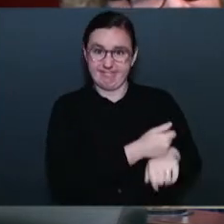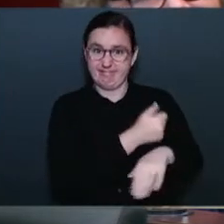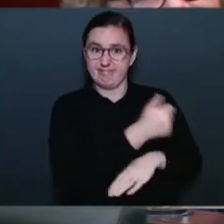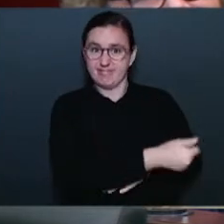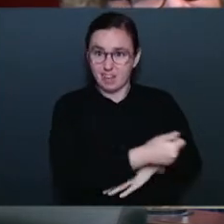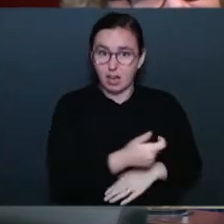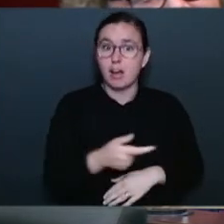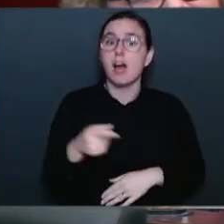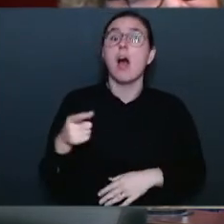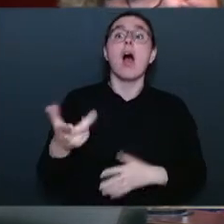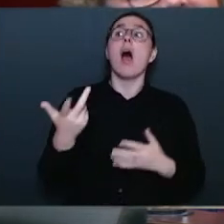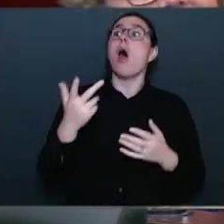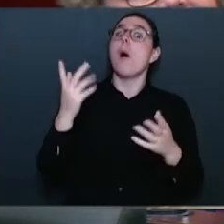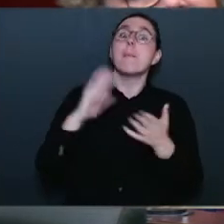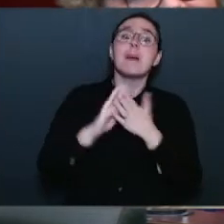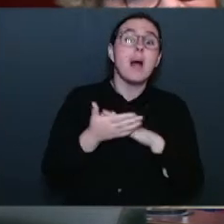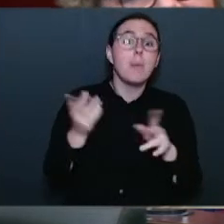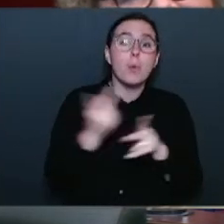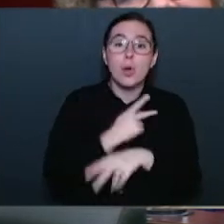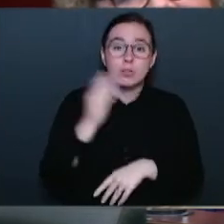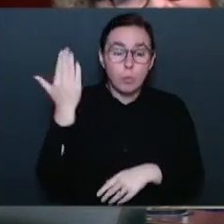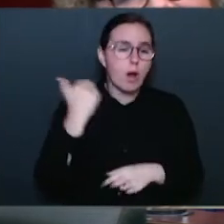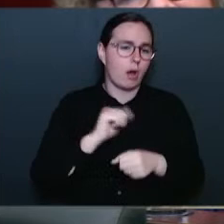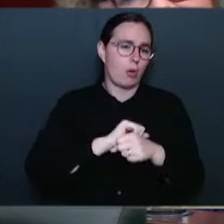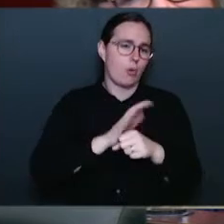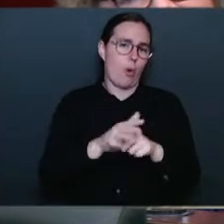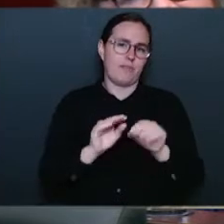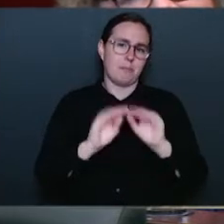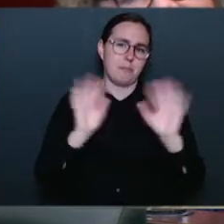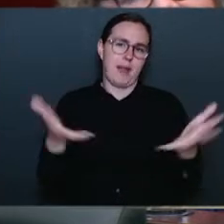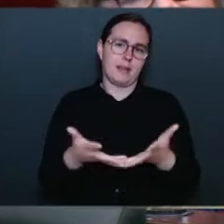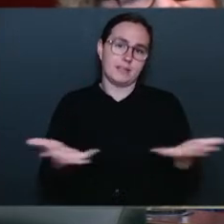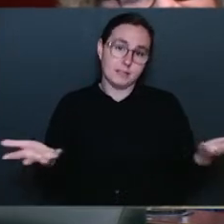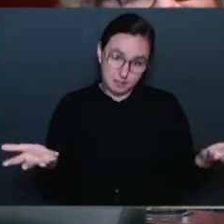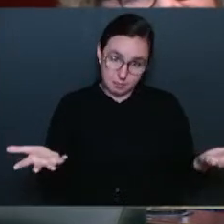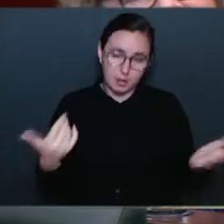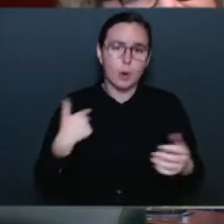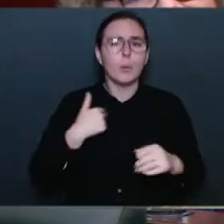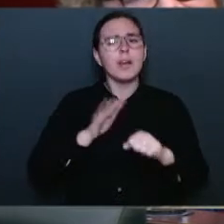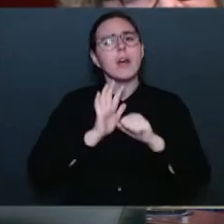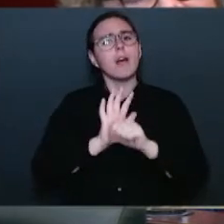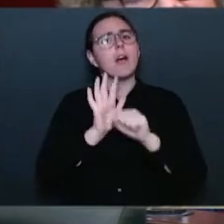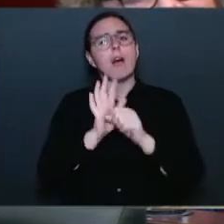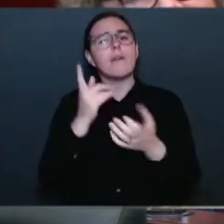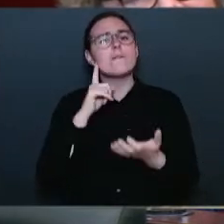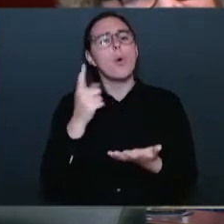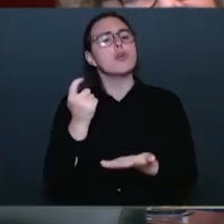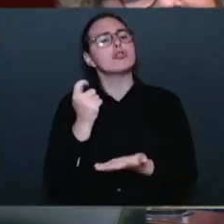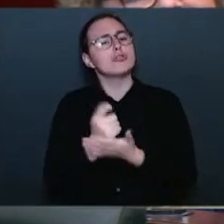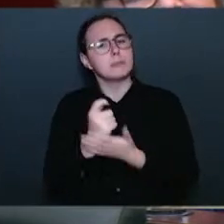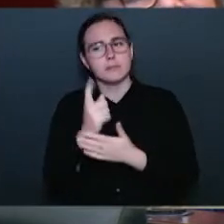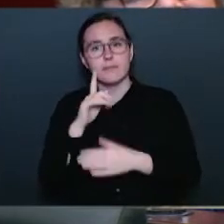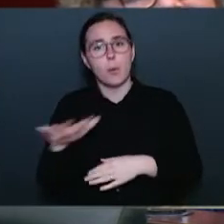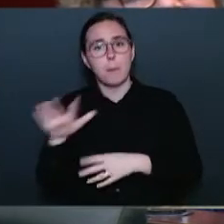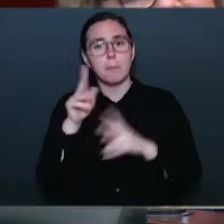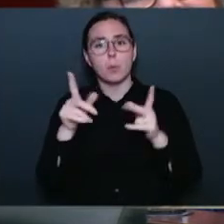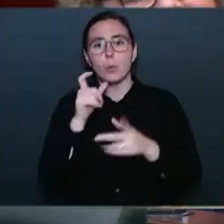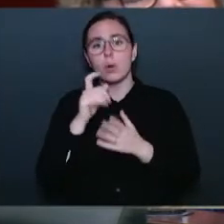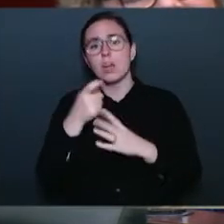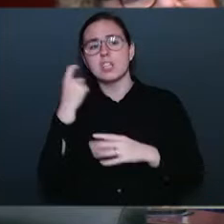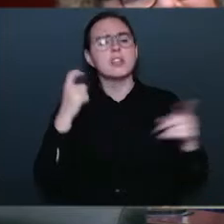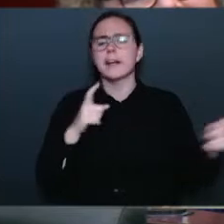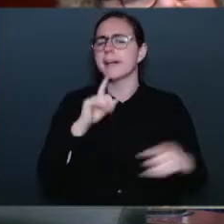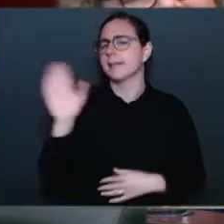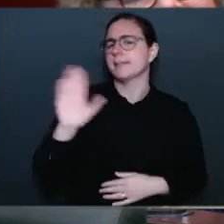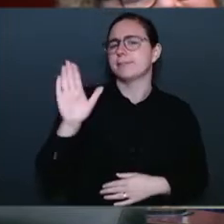they choose supervised injection sites is the main course of action they even defended the misuse of funds at one location under the NDP these sites were